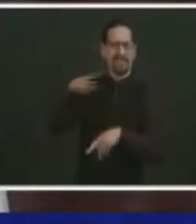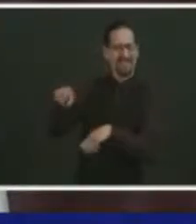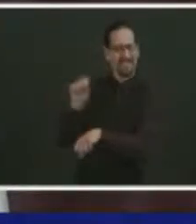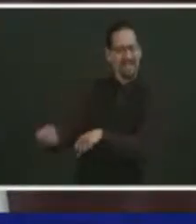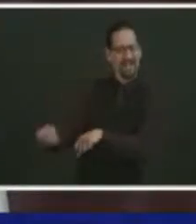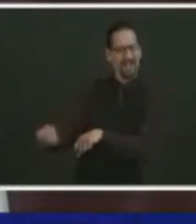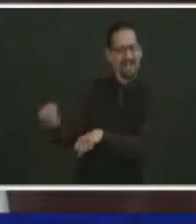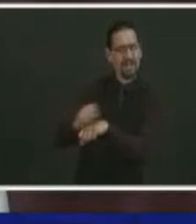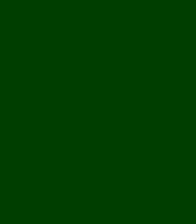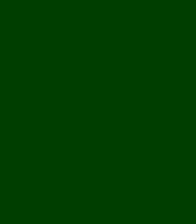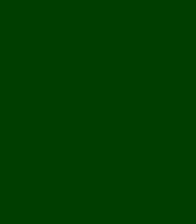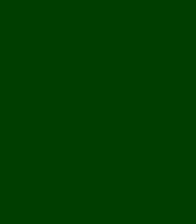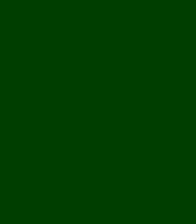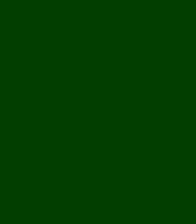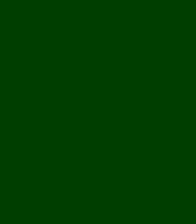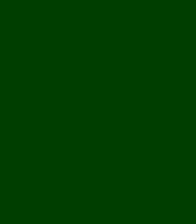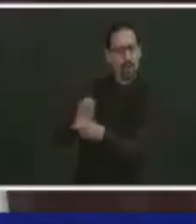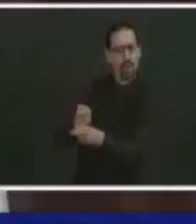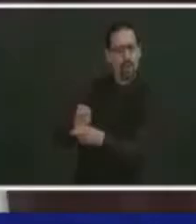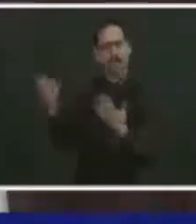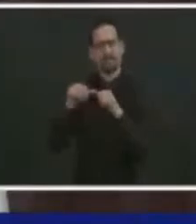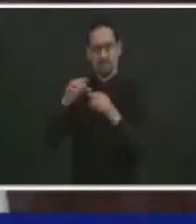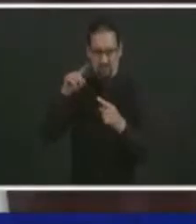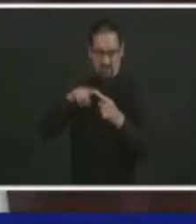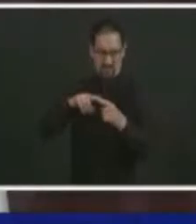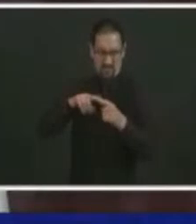with us as we finish the year and go to the summer.